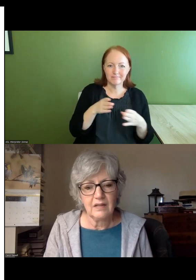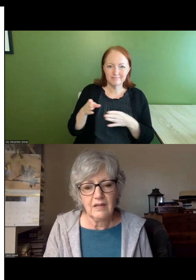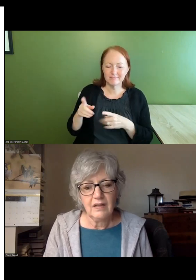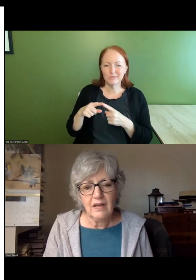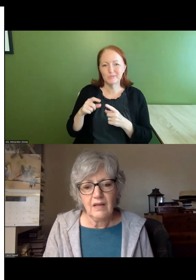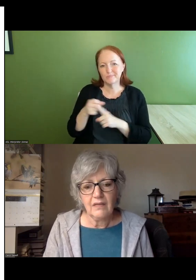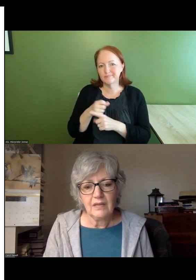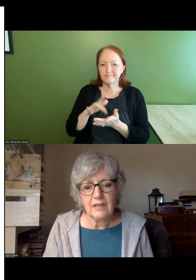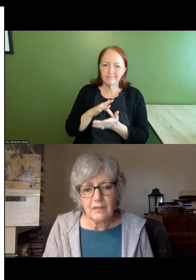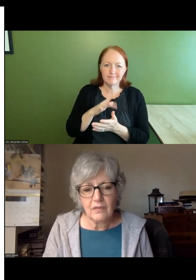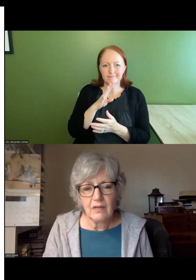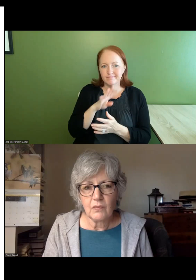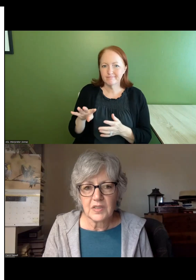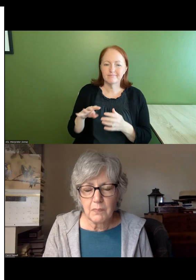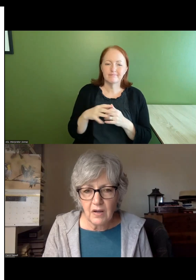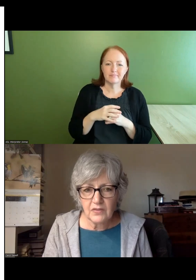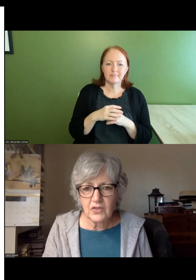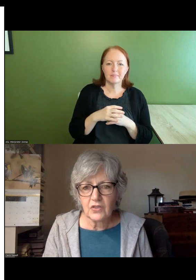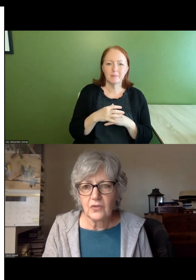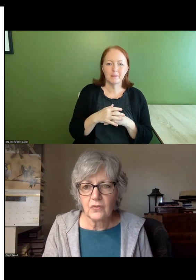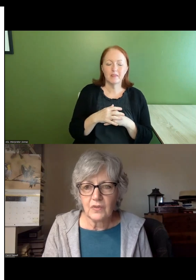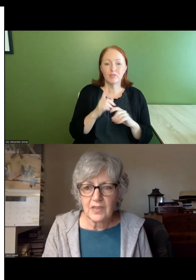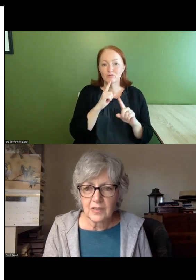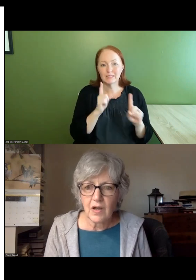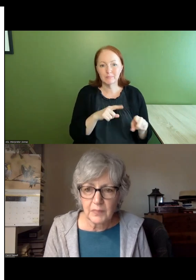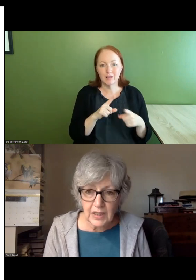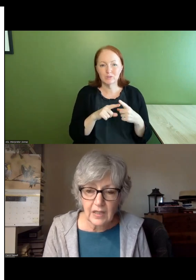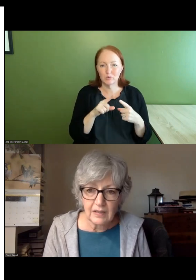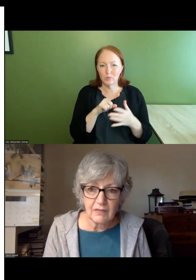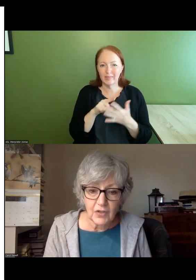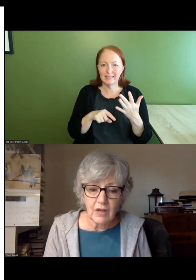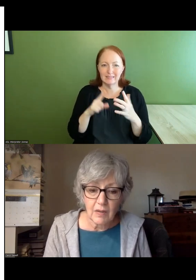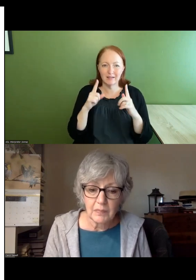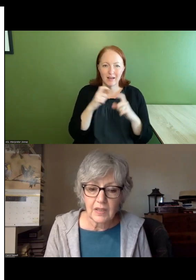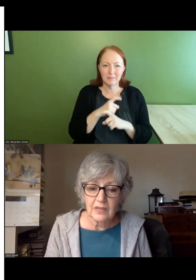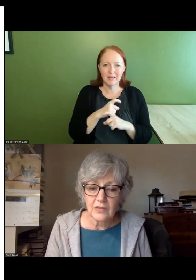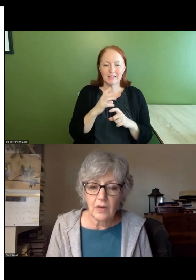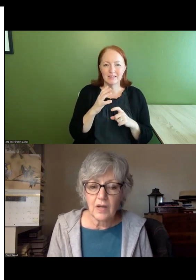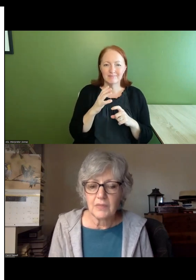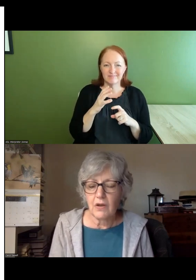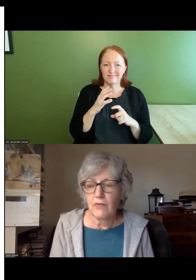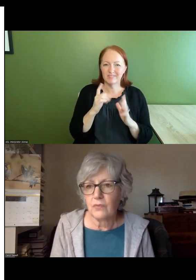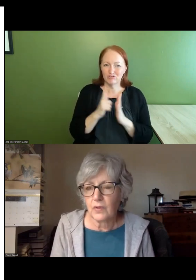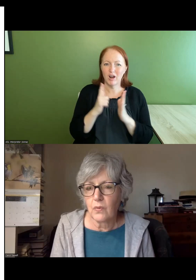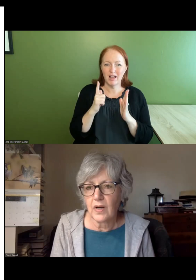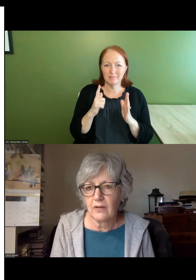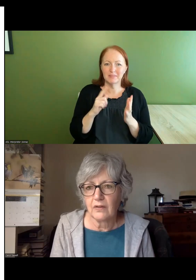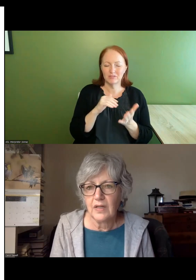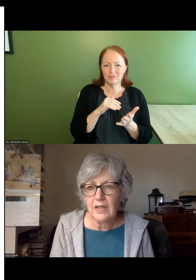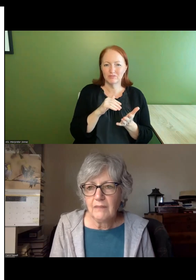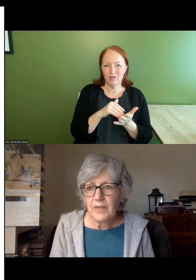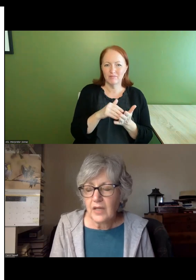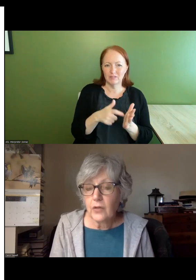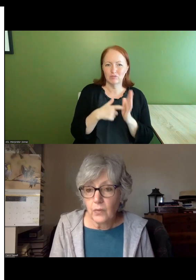and the response to these complicated and very complex crimes often